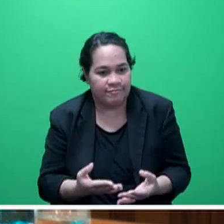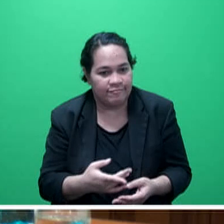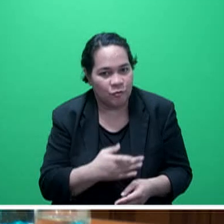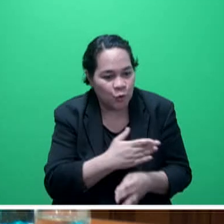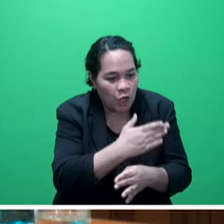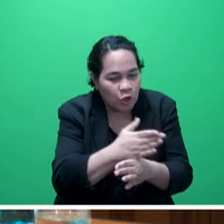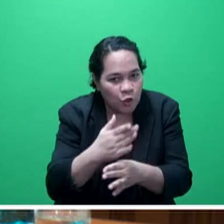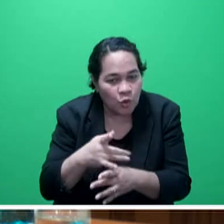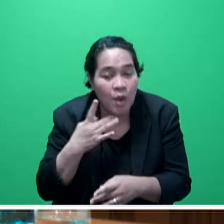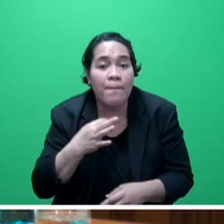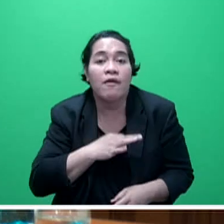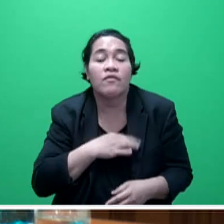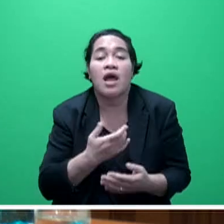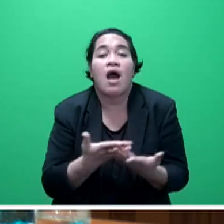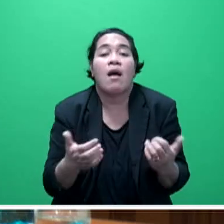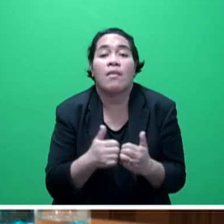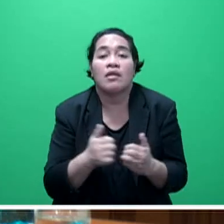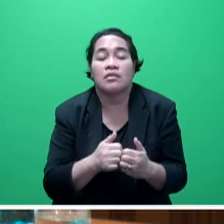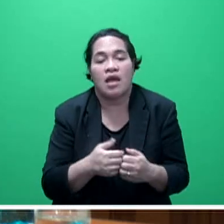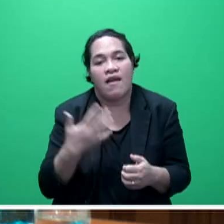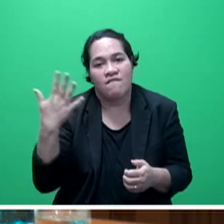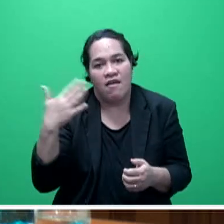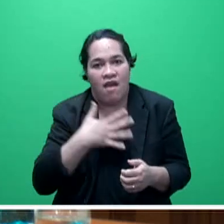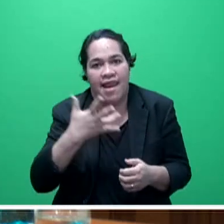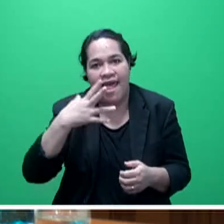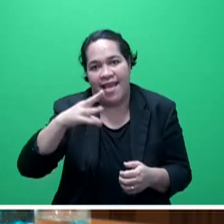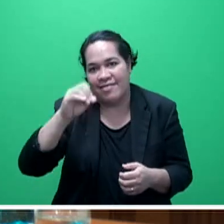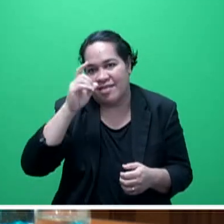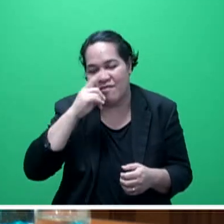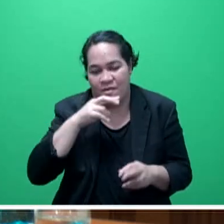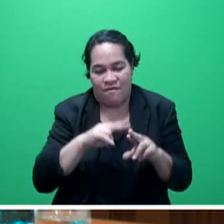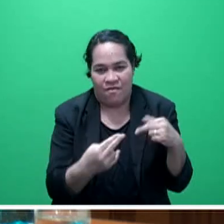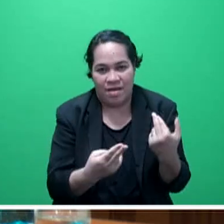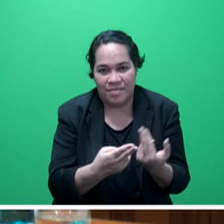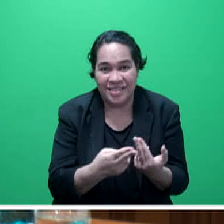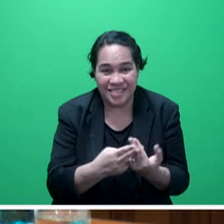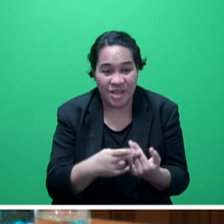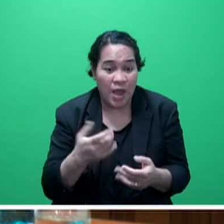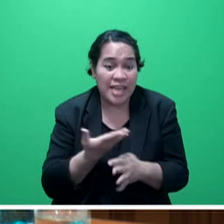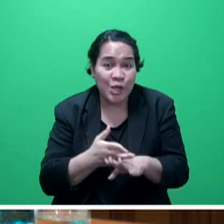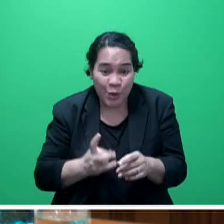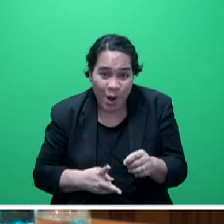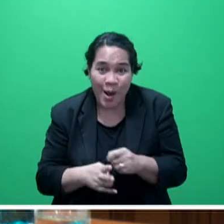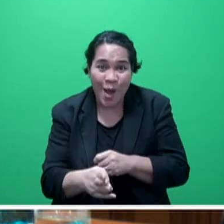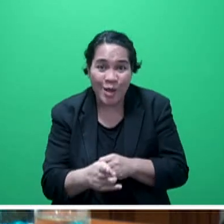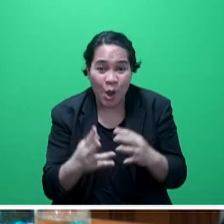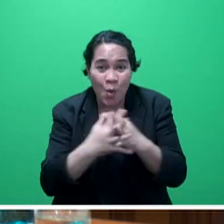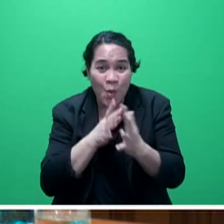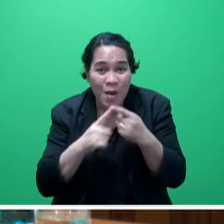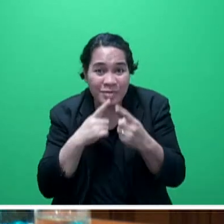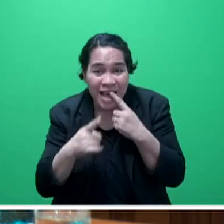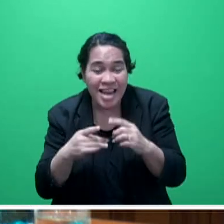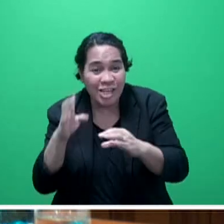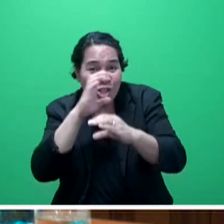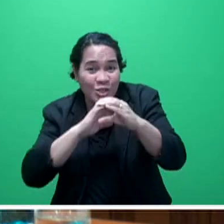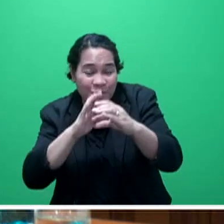benefit 588 households. With the recent launch of Ministry's new website and its social media platforms,